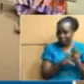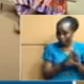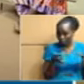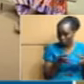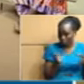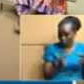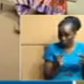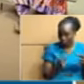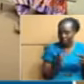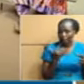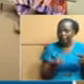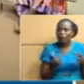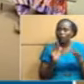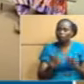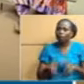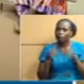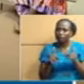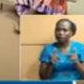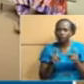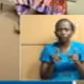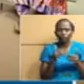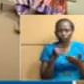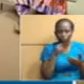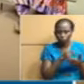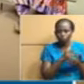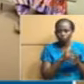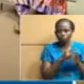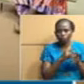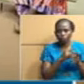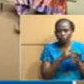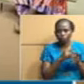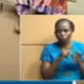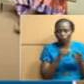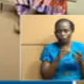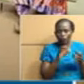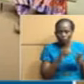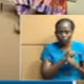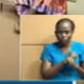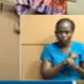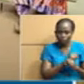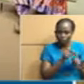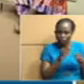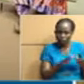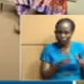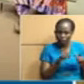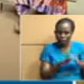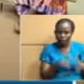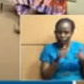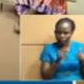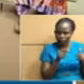at the Parliament Social Protection Forum, my question to you is, reflecting on lessons from